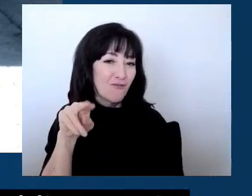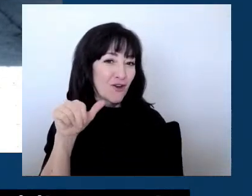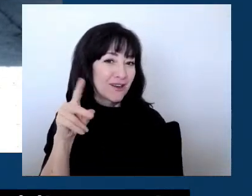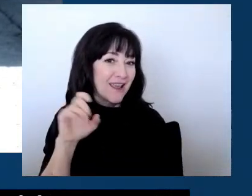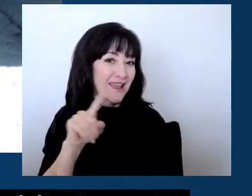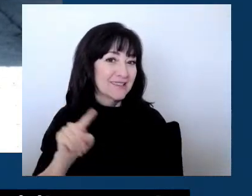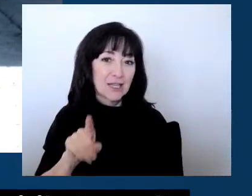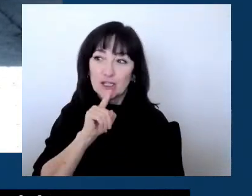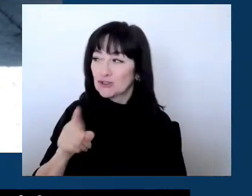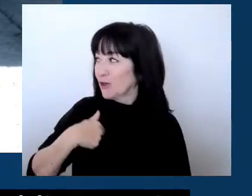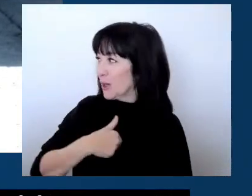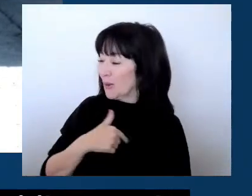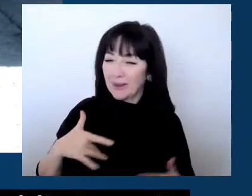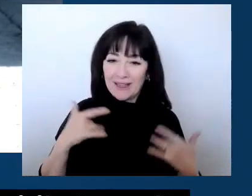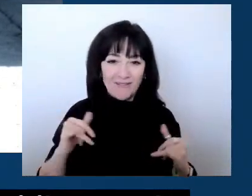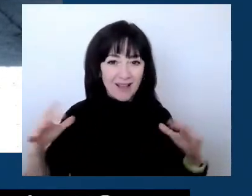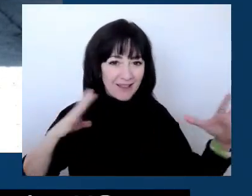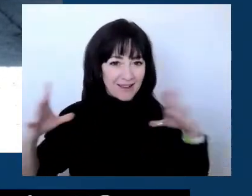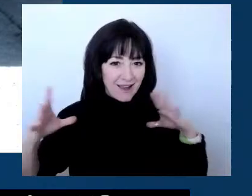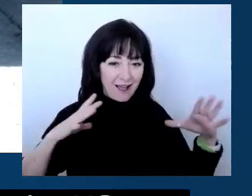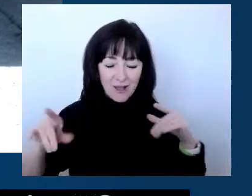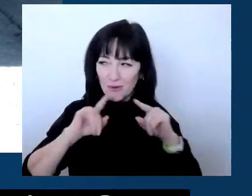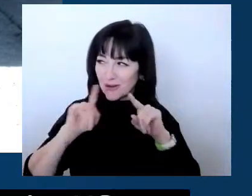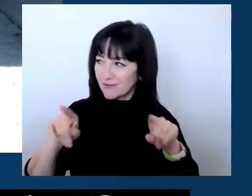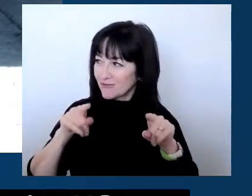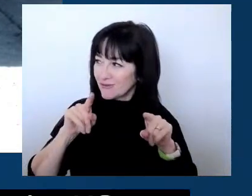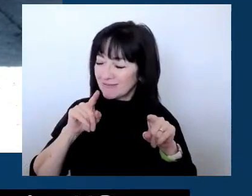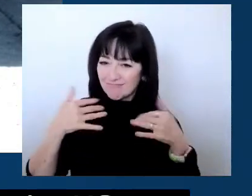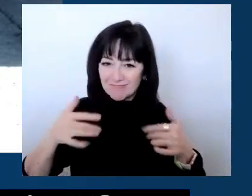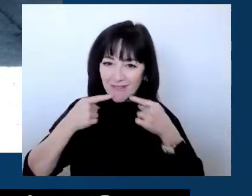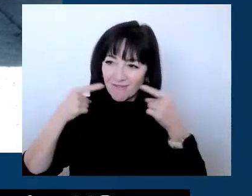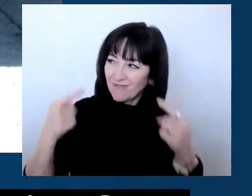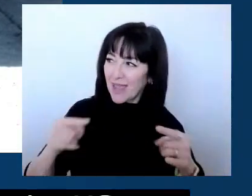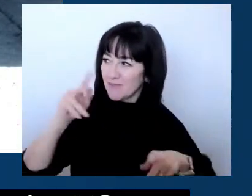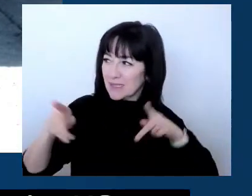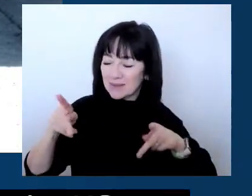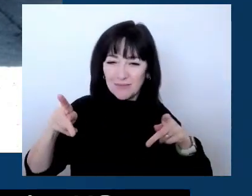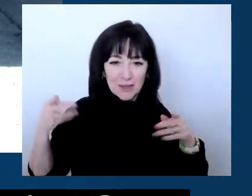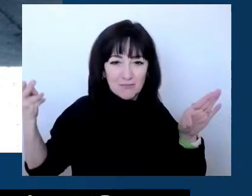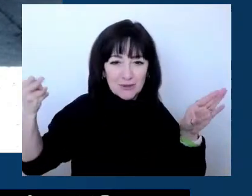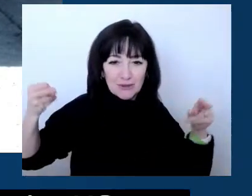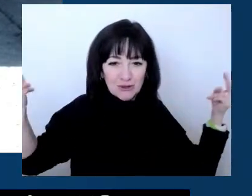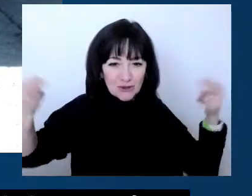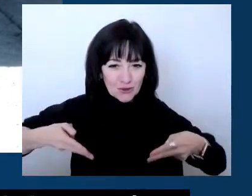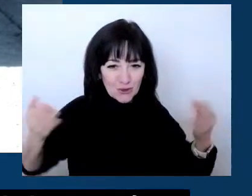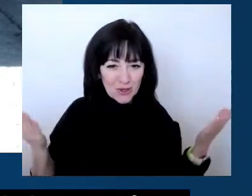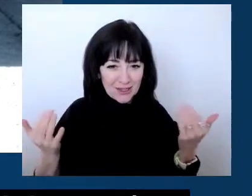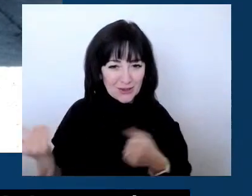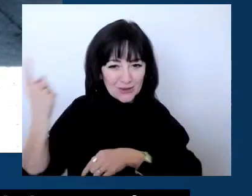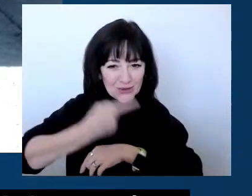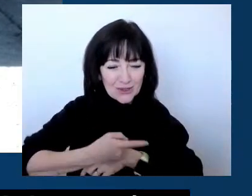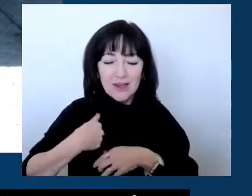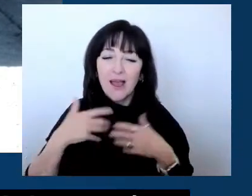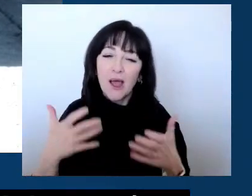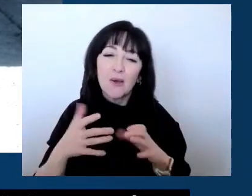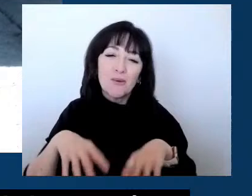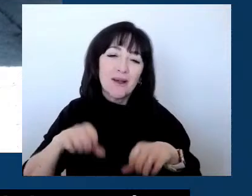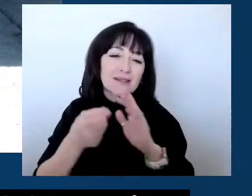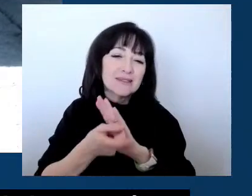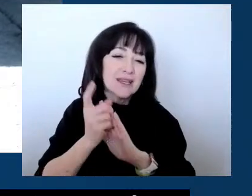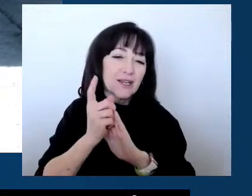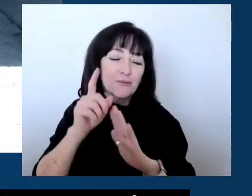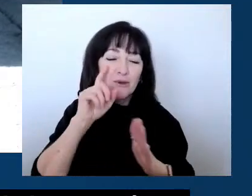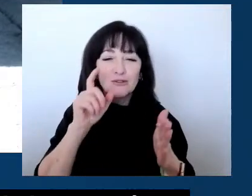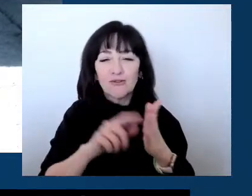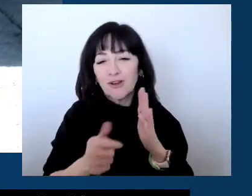in the transportation world, so we are so excited. I do want to just take a moment to recognize our other special guests that are